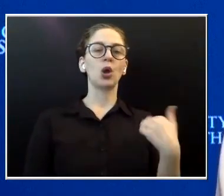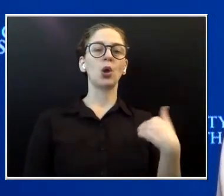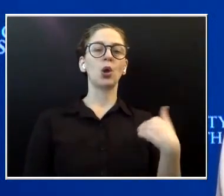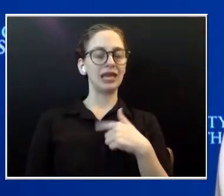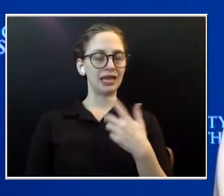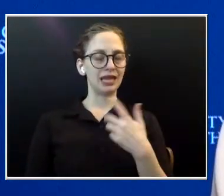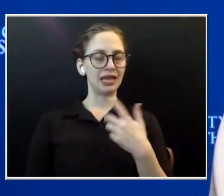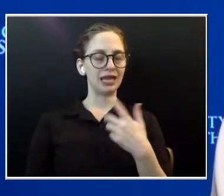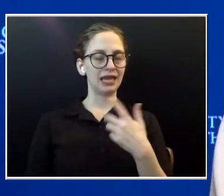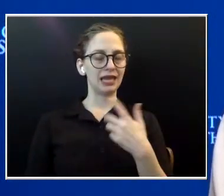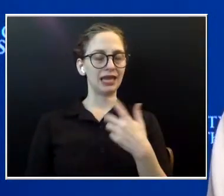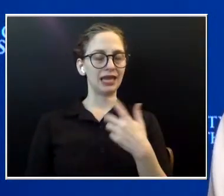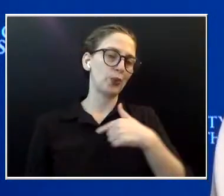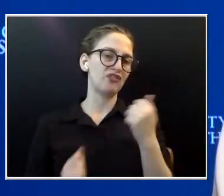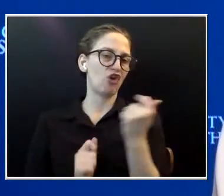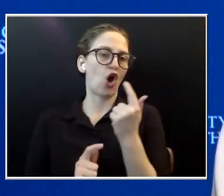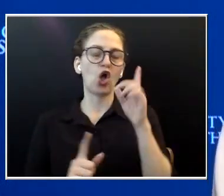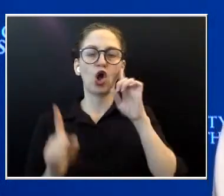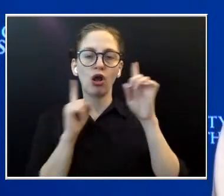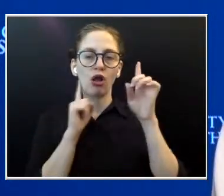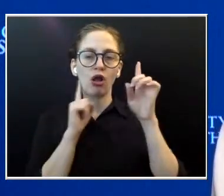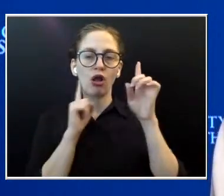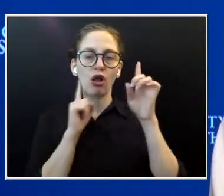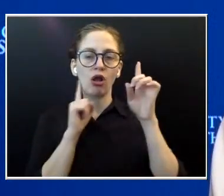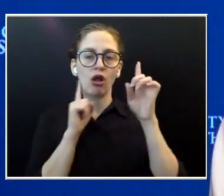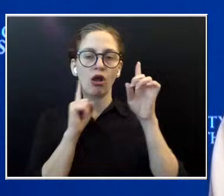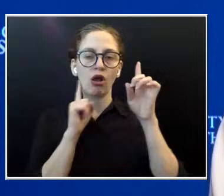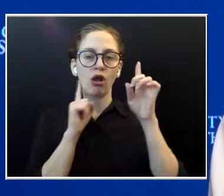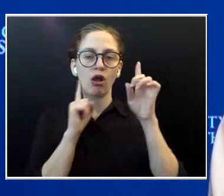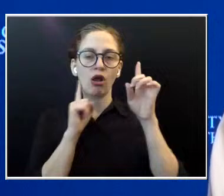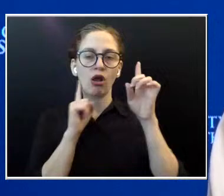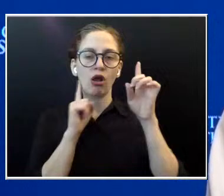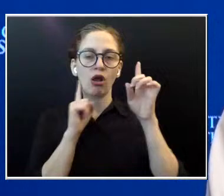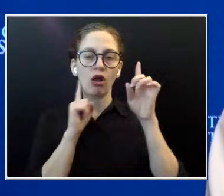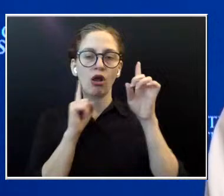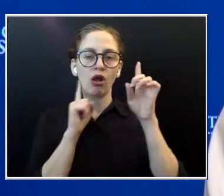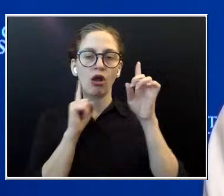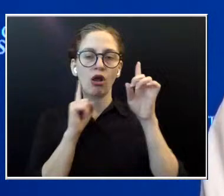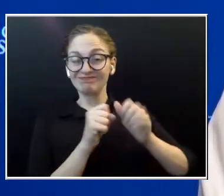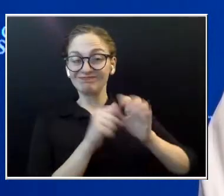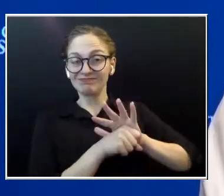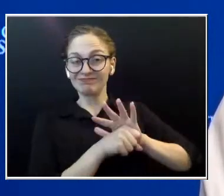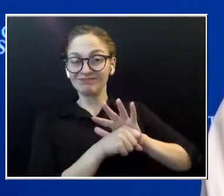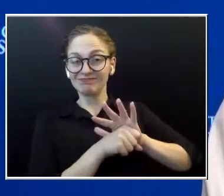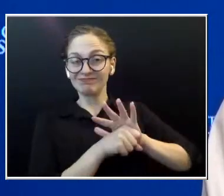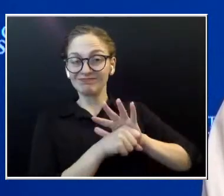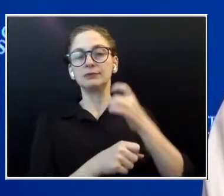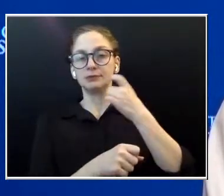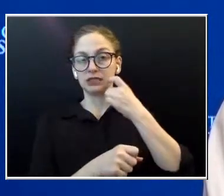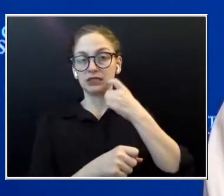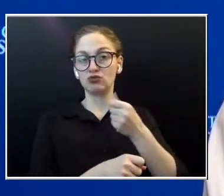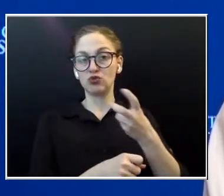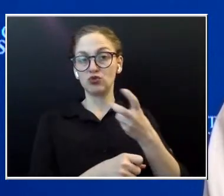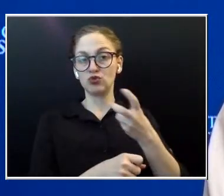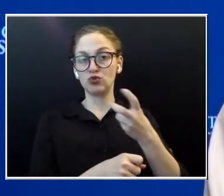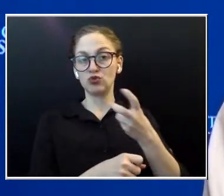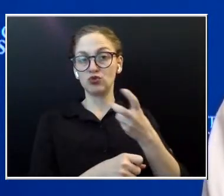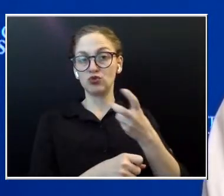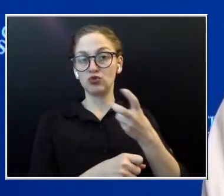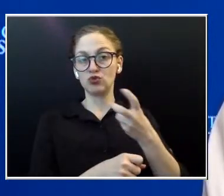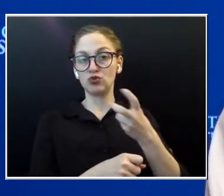the infection in the last few months. We were encouraging those people who had the infection to get that